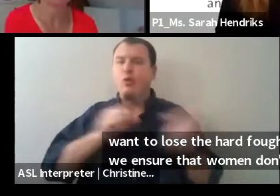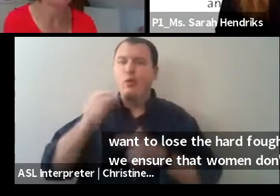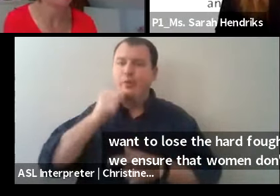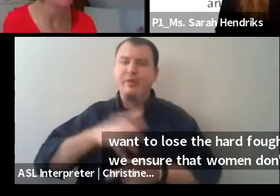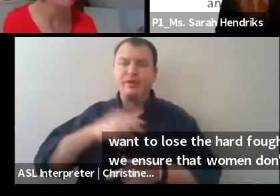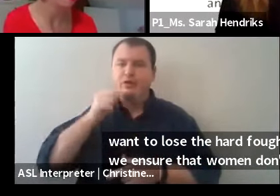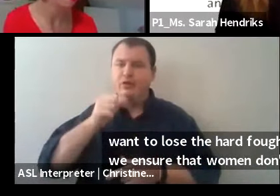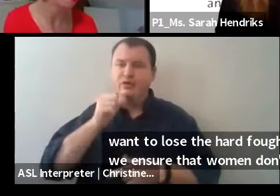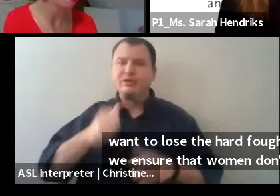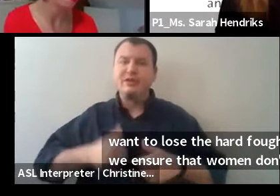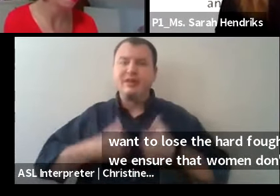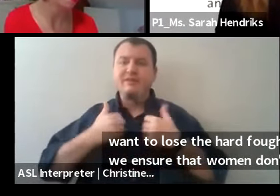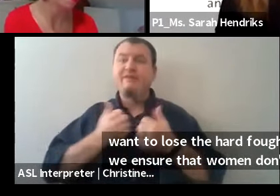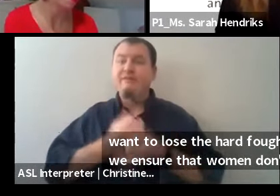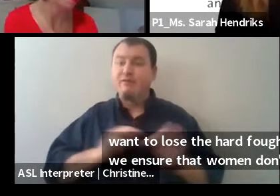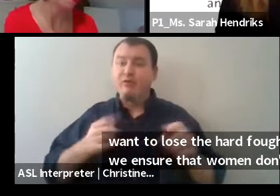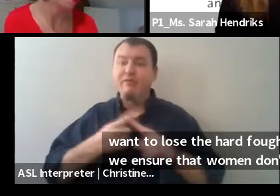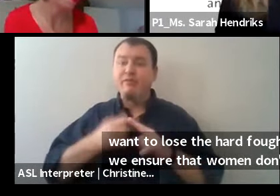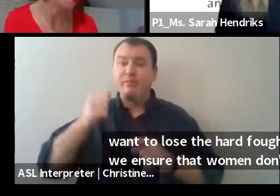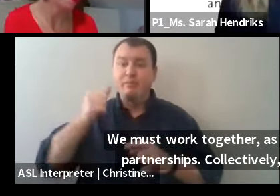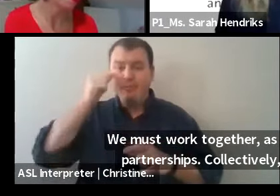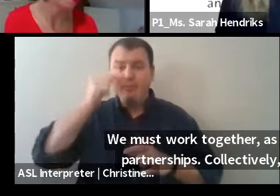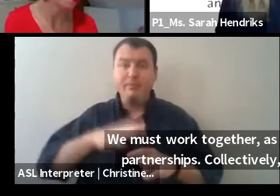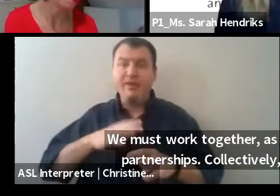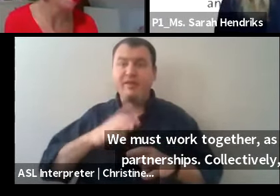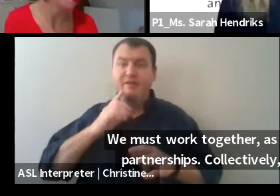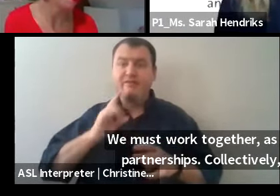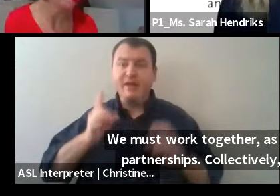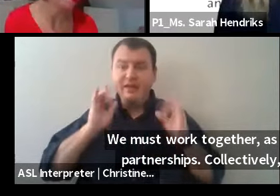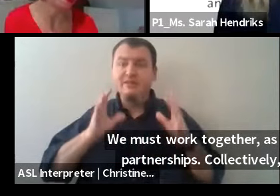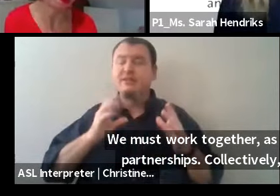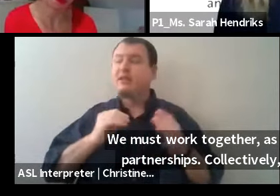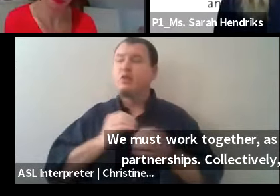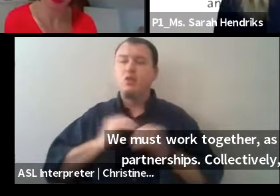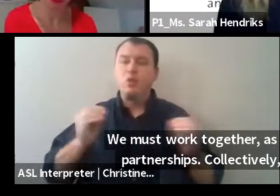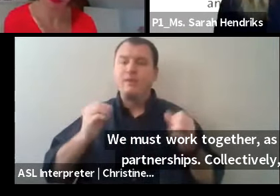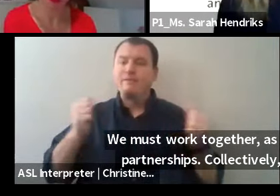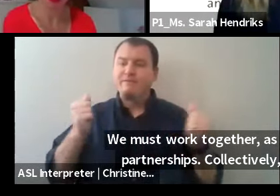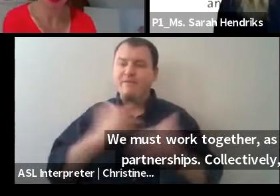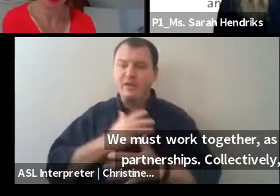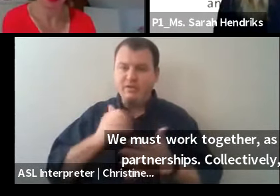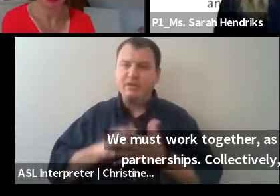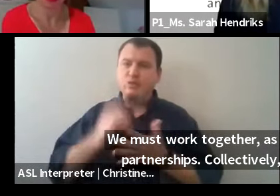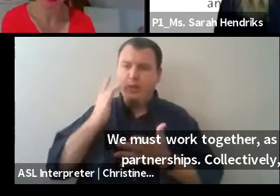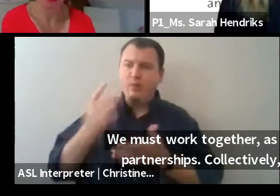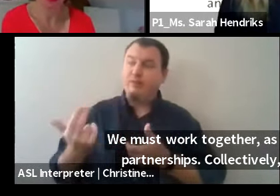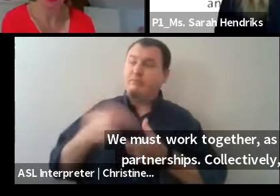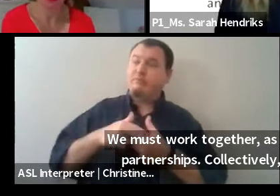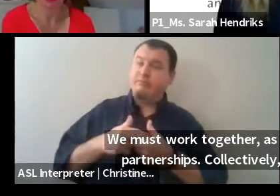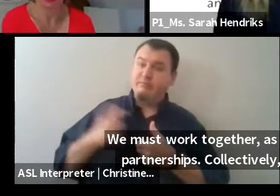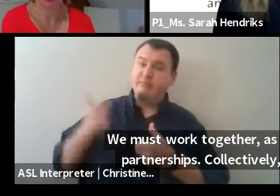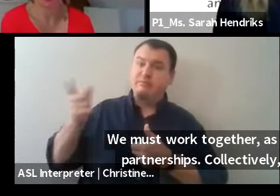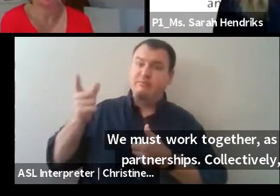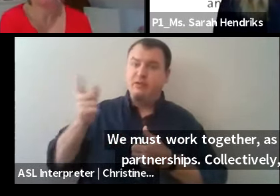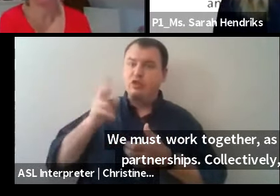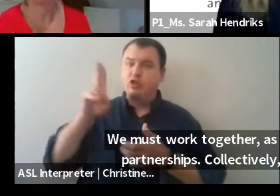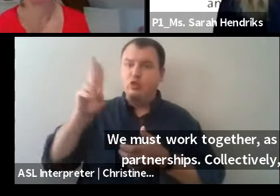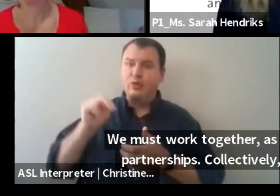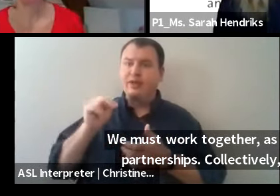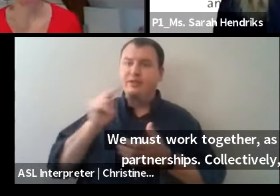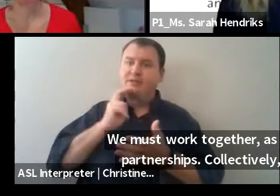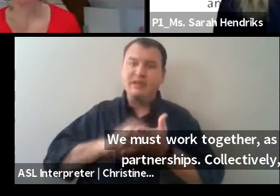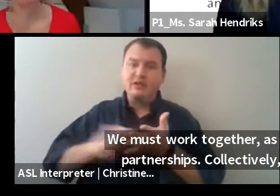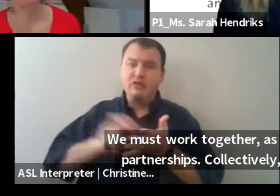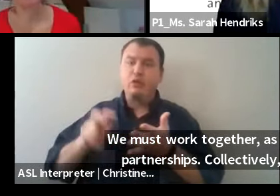life free from male violence and the fear from violence. That's why we welcome the leadership of the UN Secretary General in a whole UN approach in